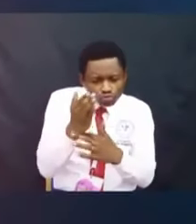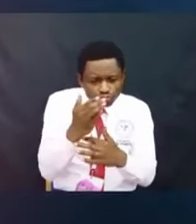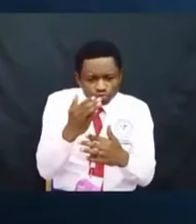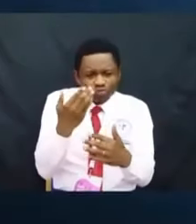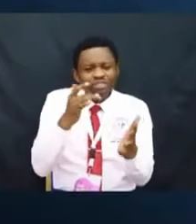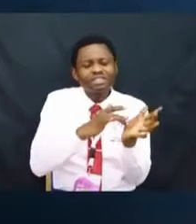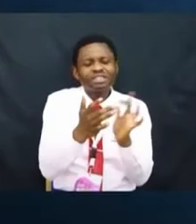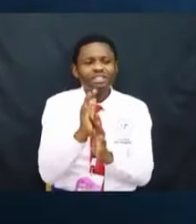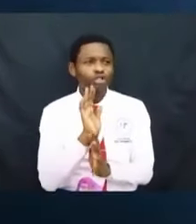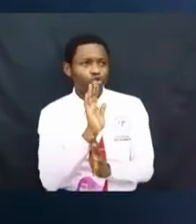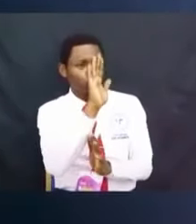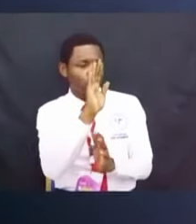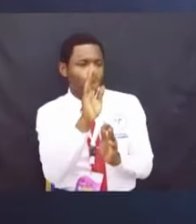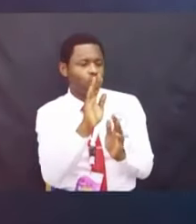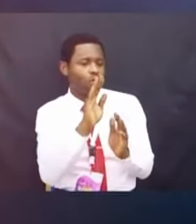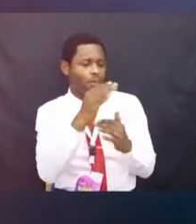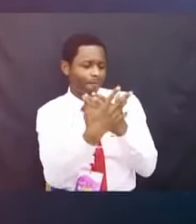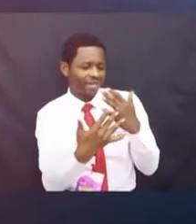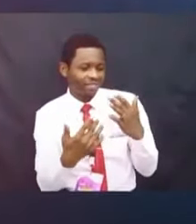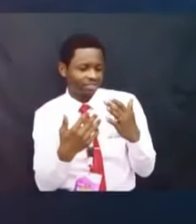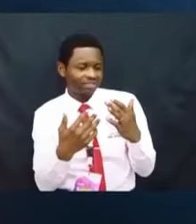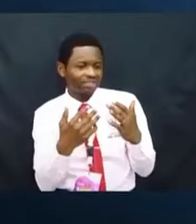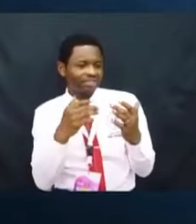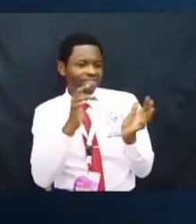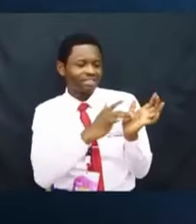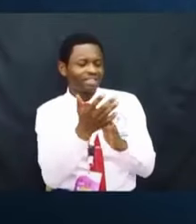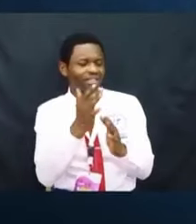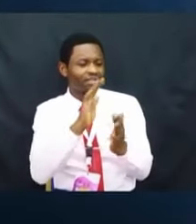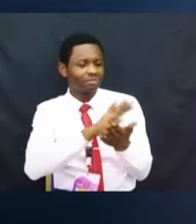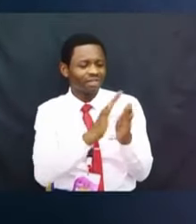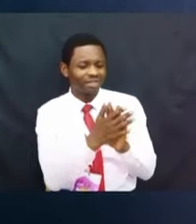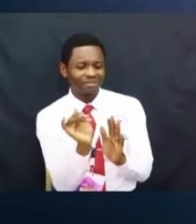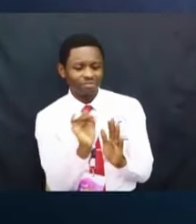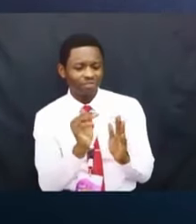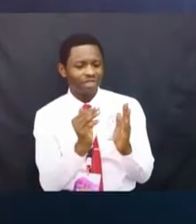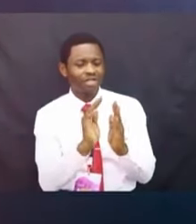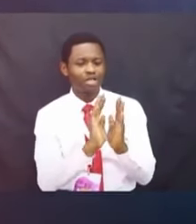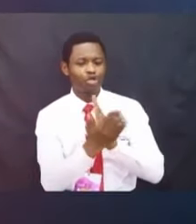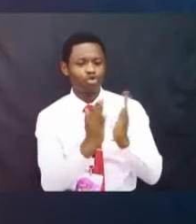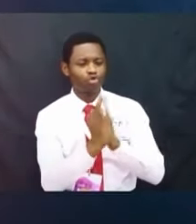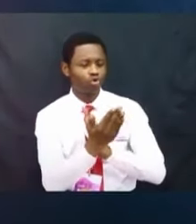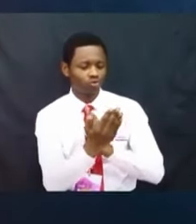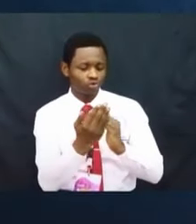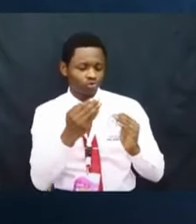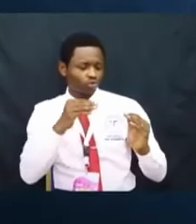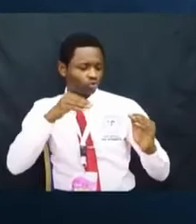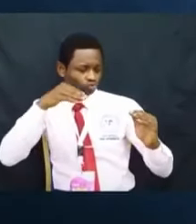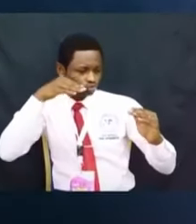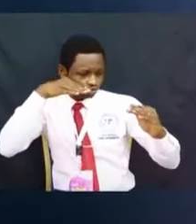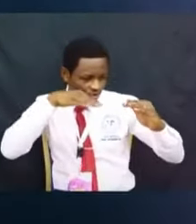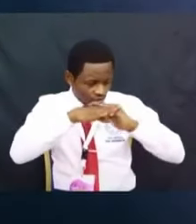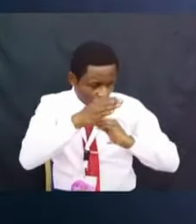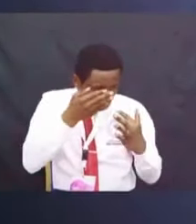through the door, the Lord Jesus Christ. And they are his treasured possession,